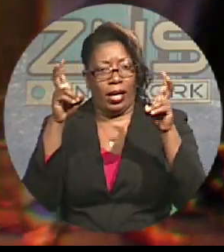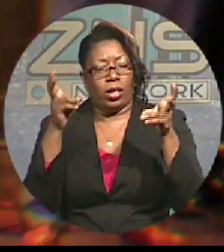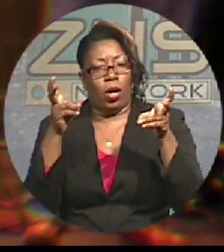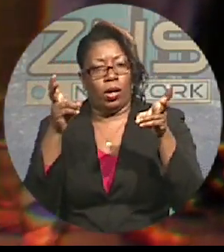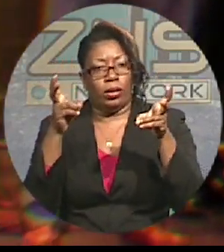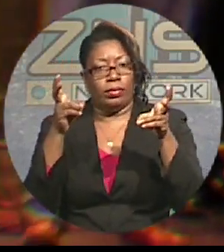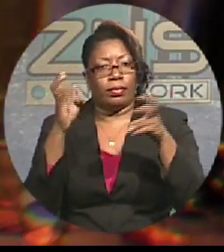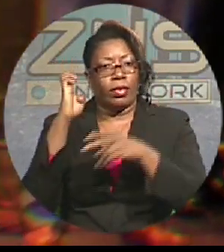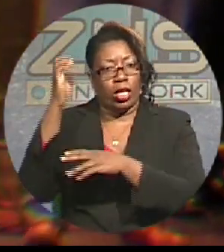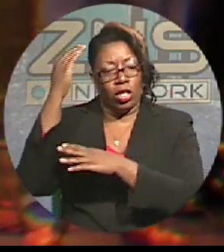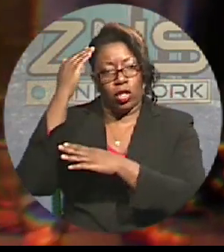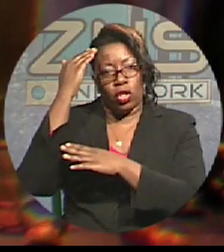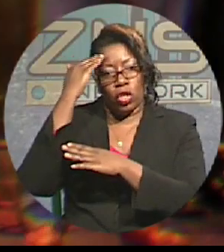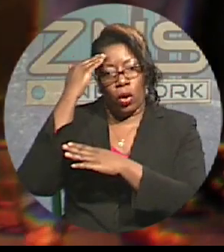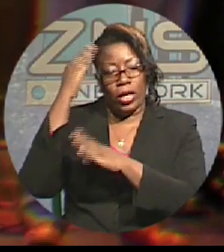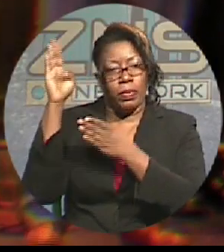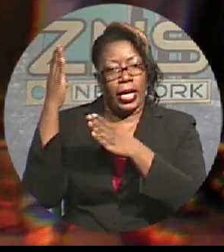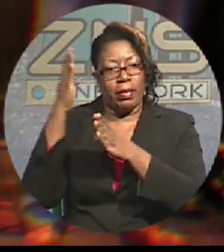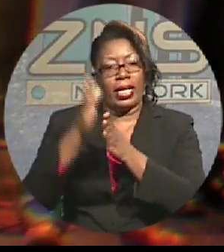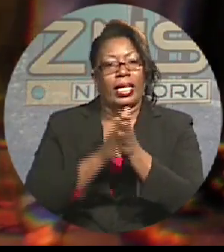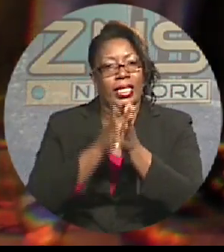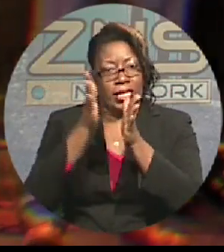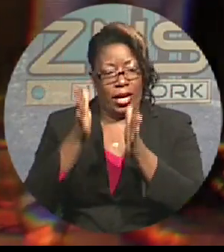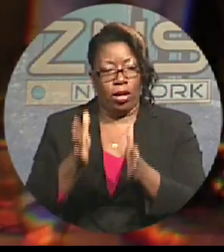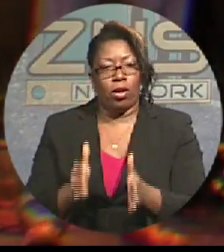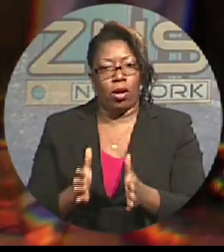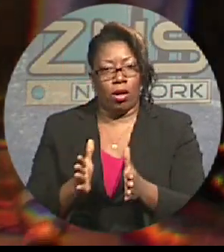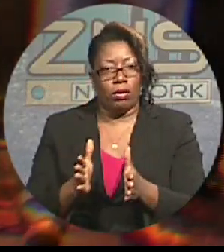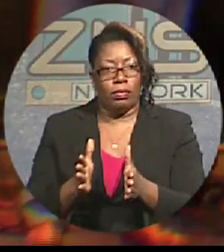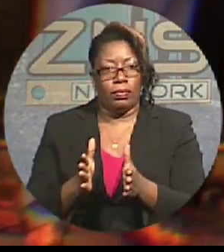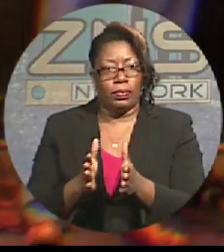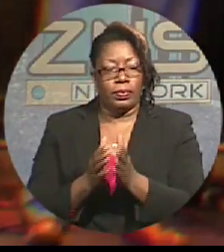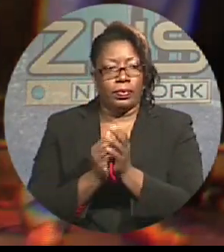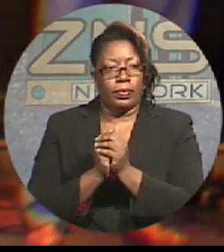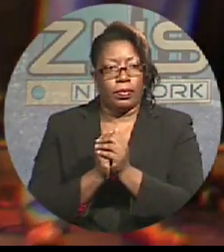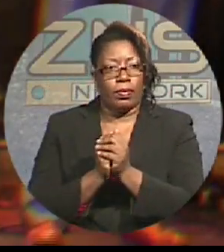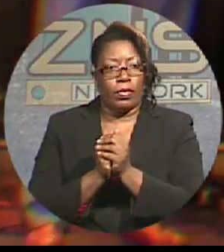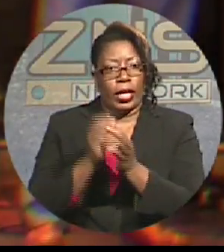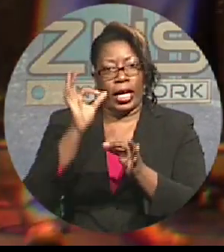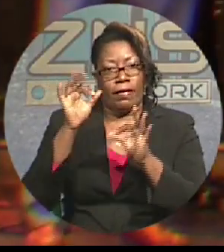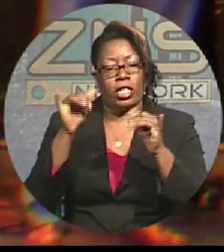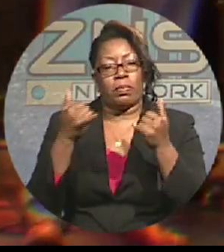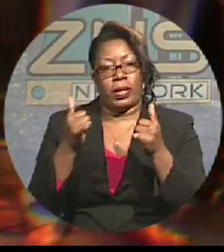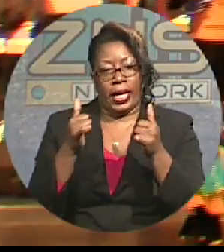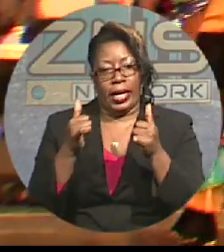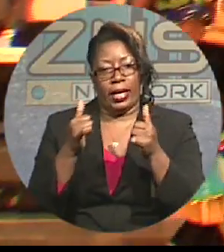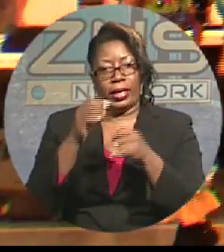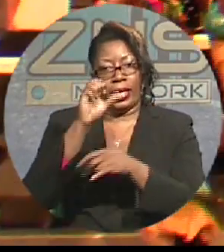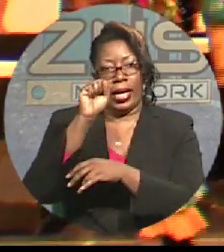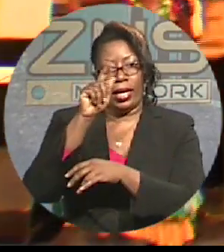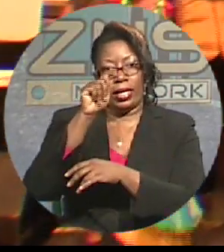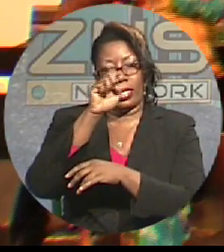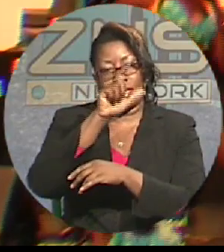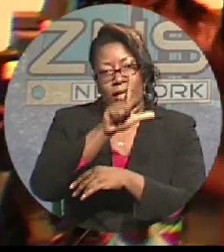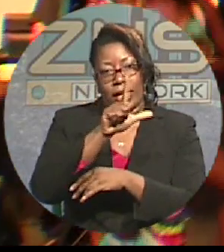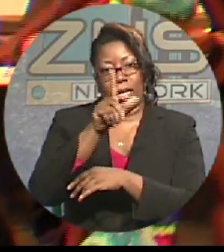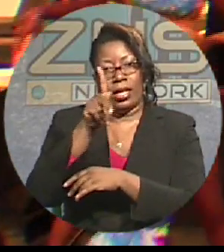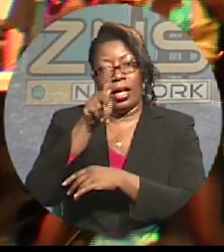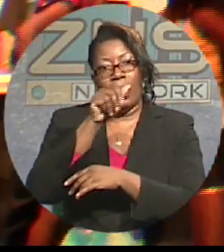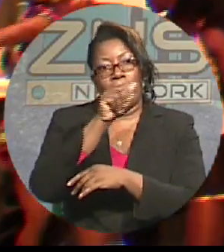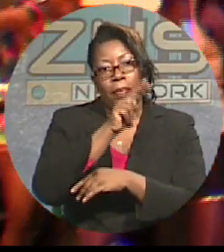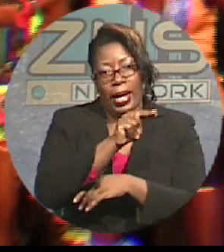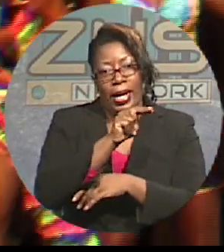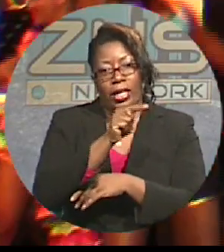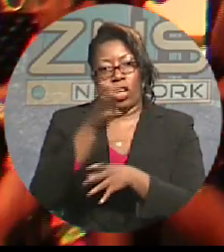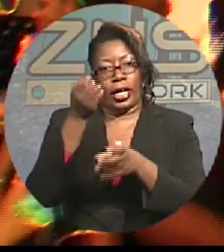as the entertainer of entertainers, dazzling audiences at home and abroad. Whether he was playing the steel pans or capturing your attention with